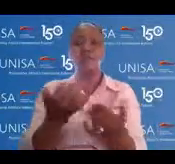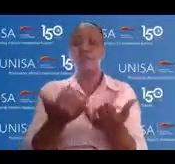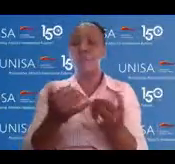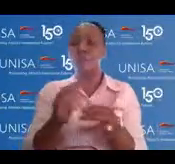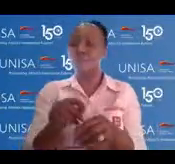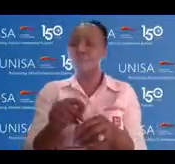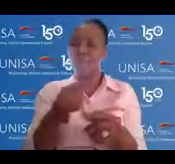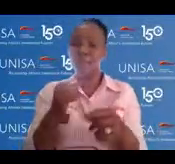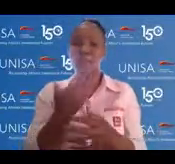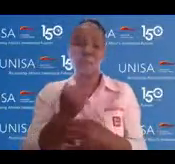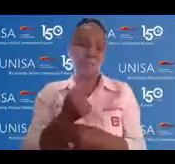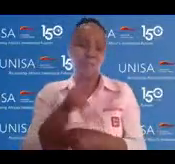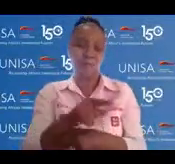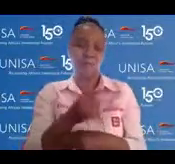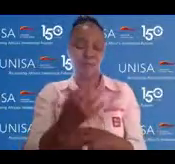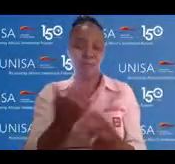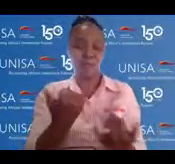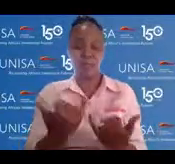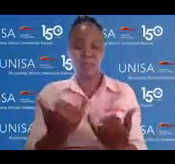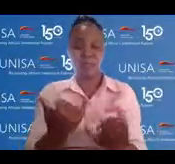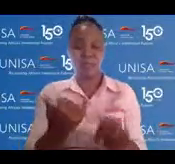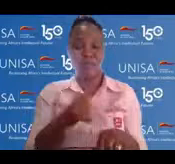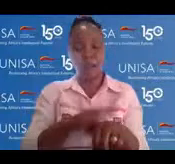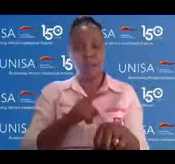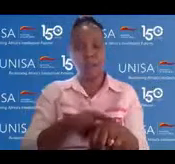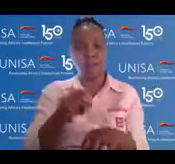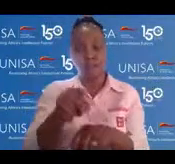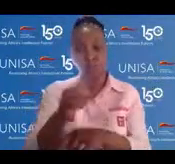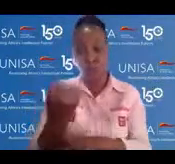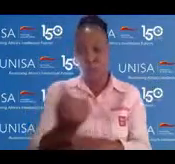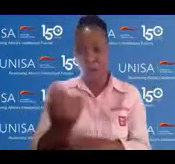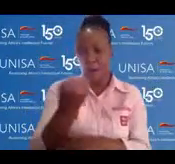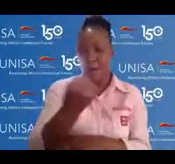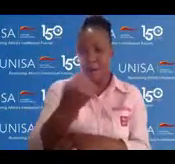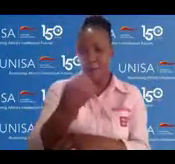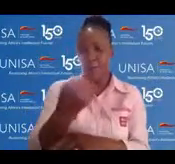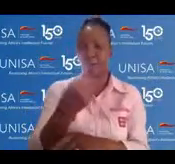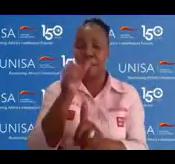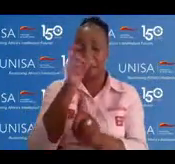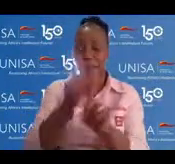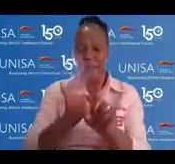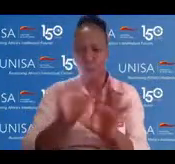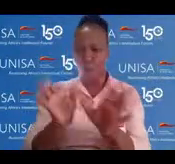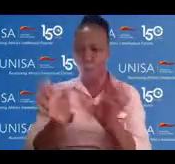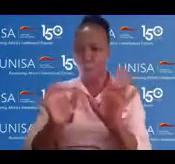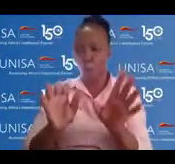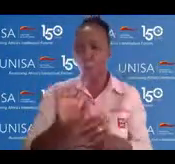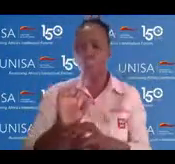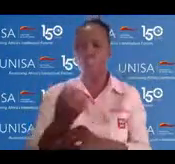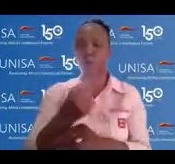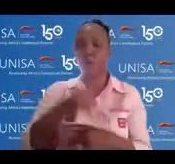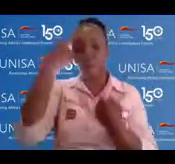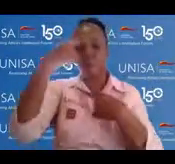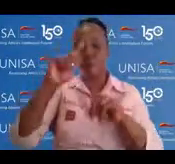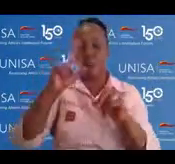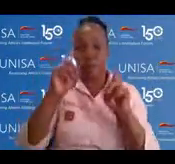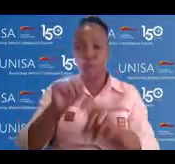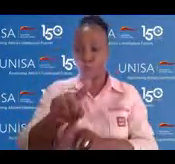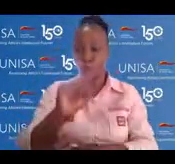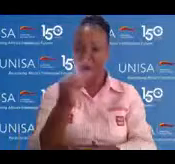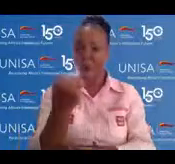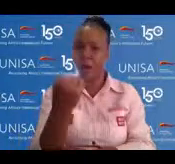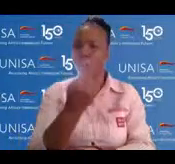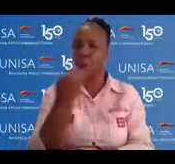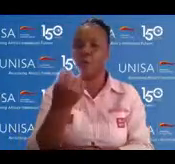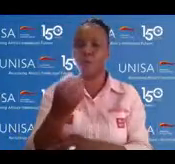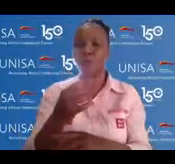keep it as you as a single person on the profile picture, because sometimes along the line you may break up before the exam start,